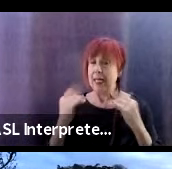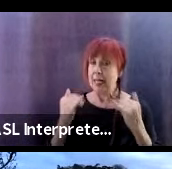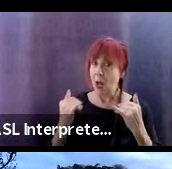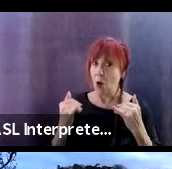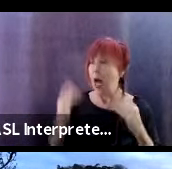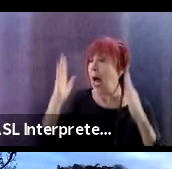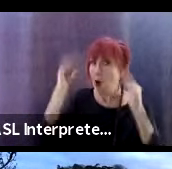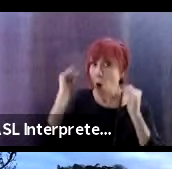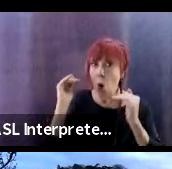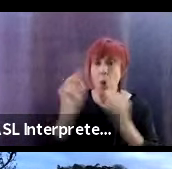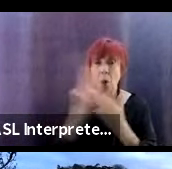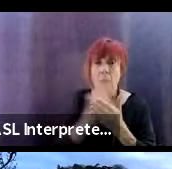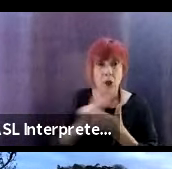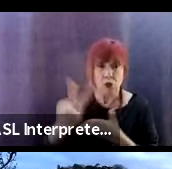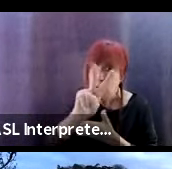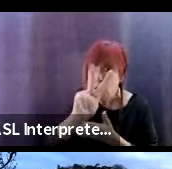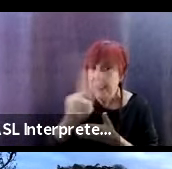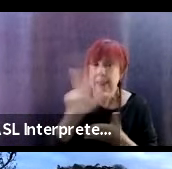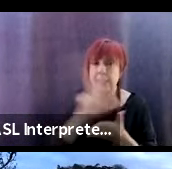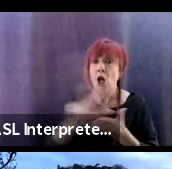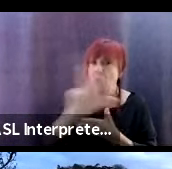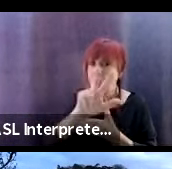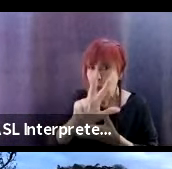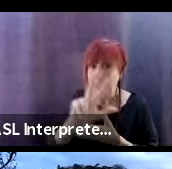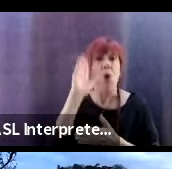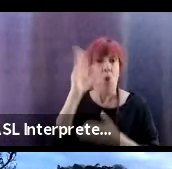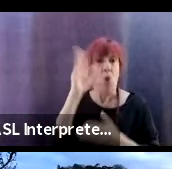over delivering. But all we have right now